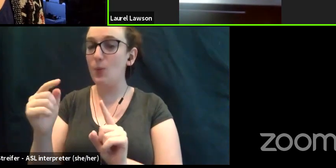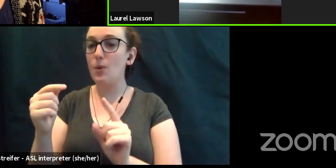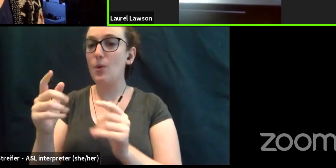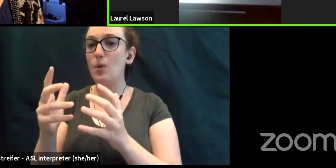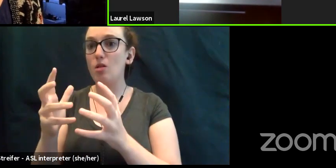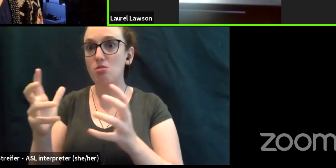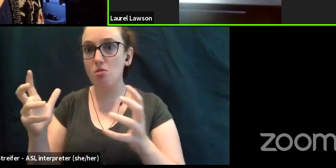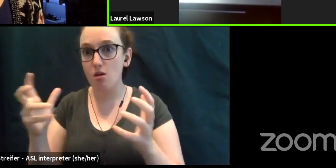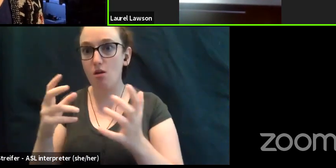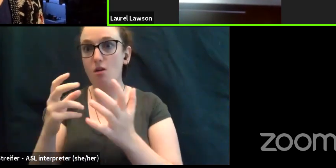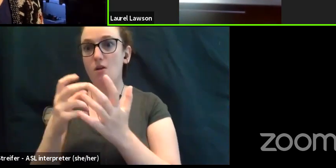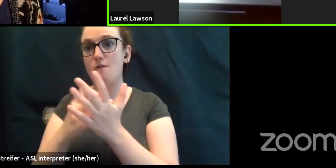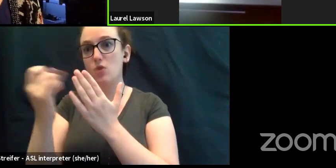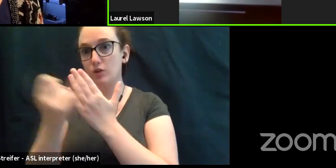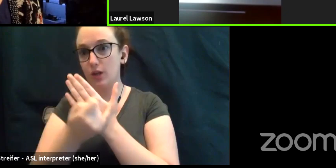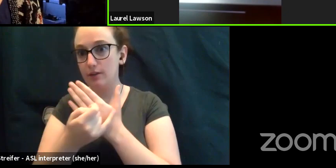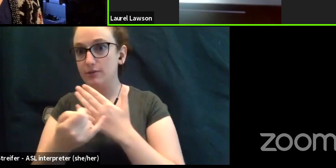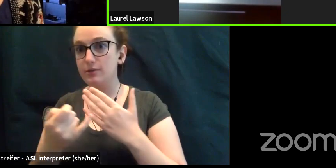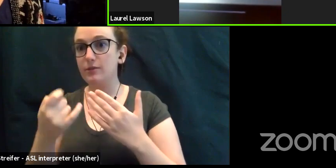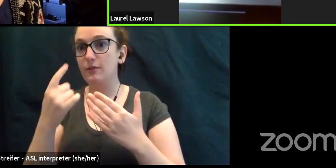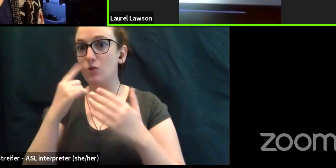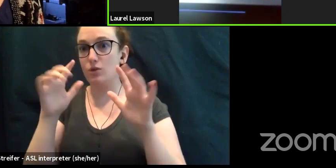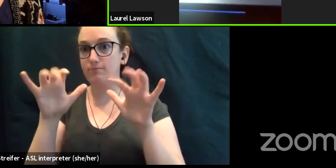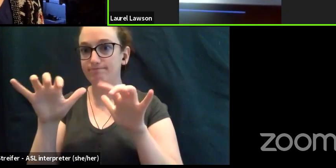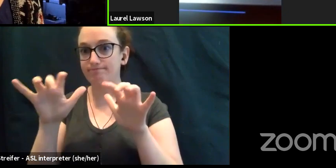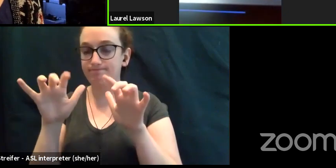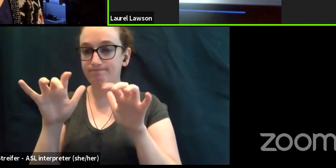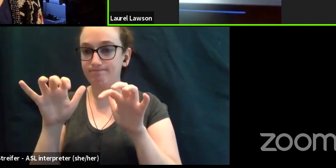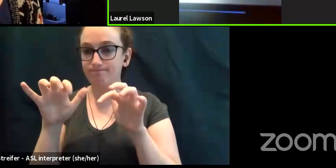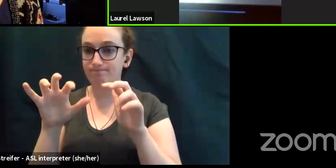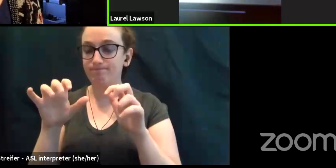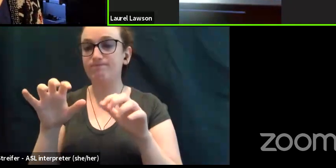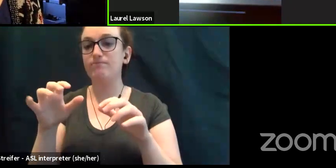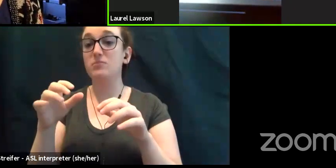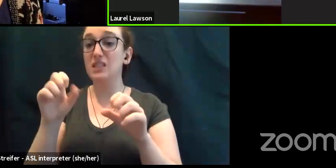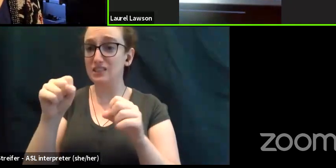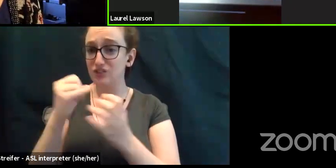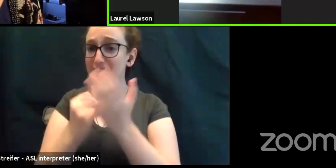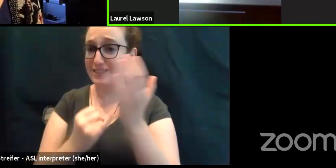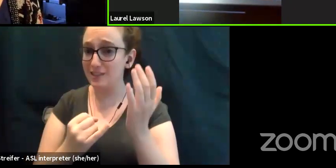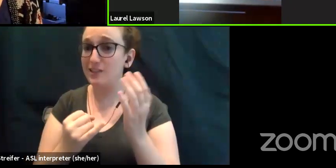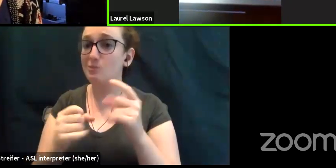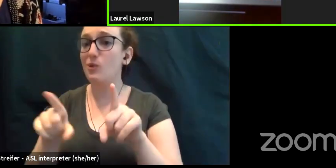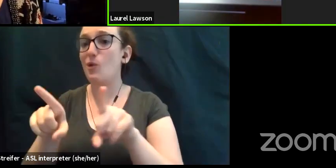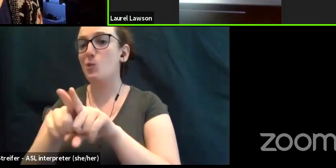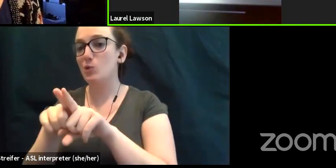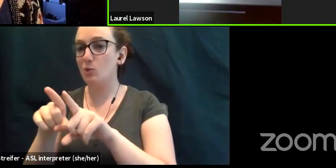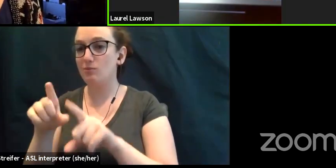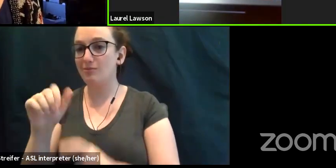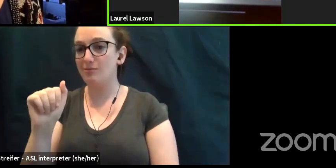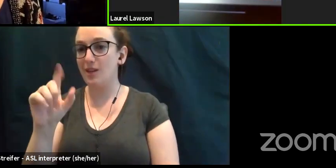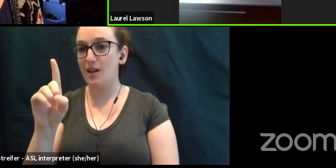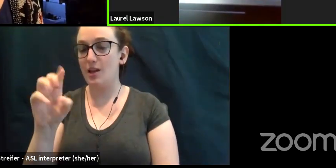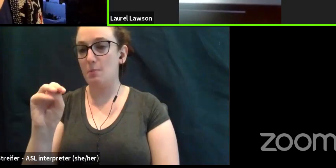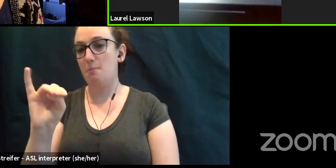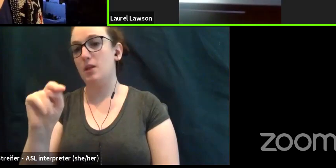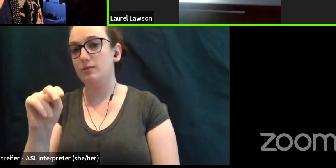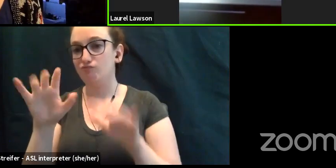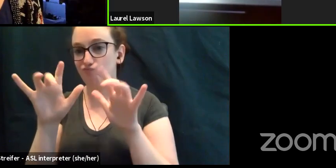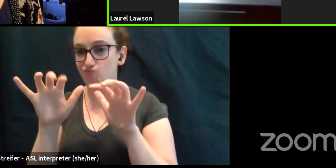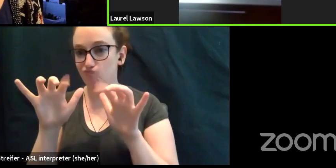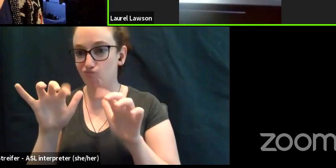of projects in front of a keyboard, both artistic and administrative and